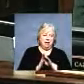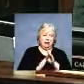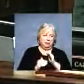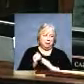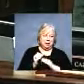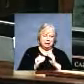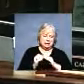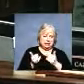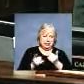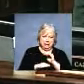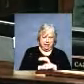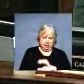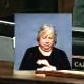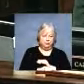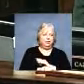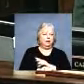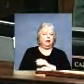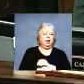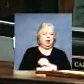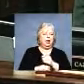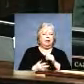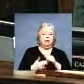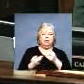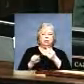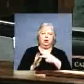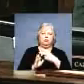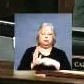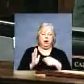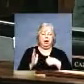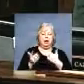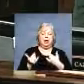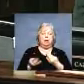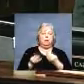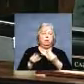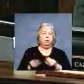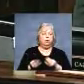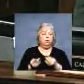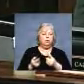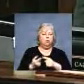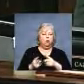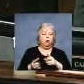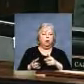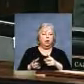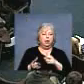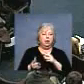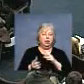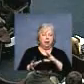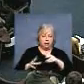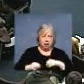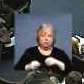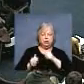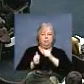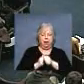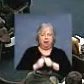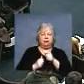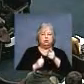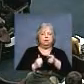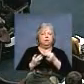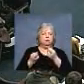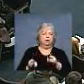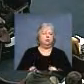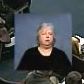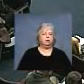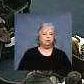And given that I think the resolution has been read, I would now move for the passage and adoption of the resolution. As